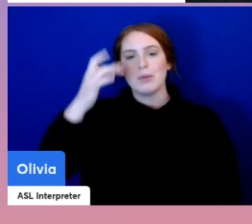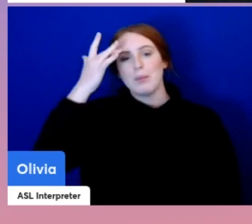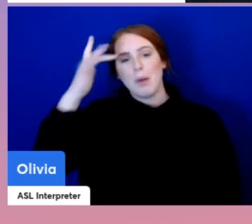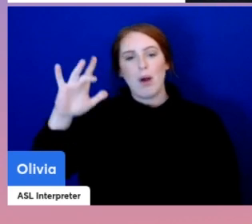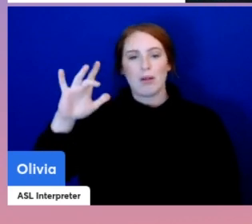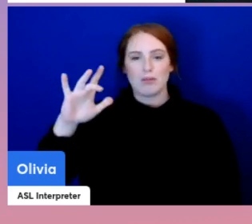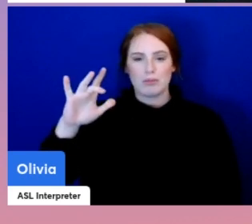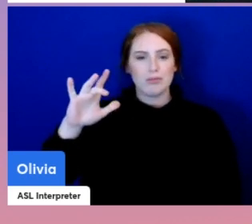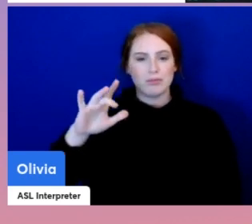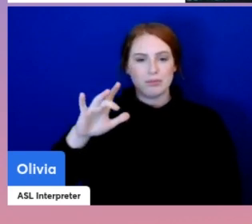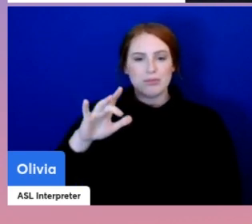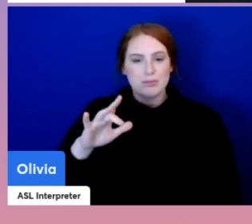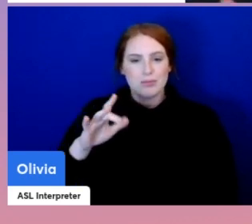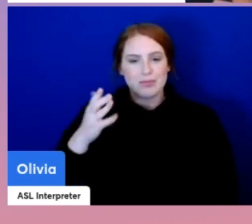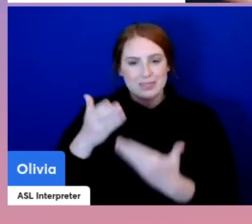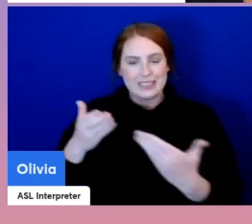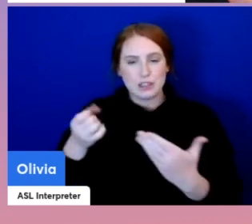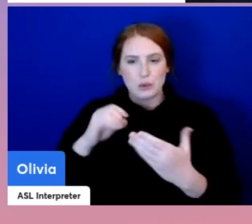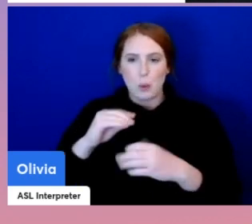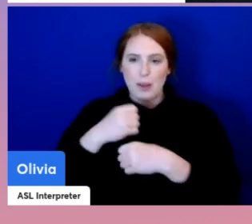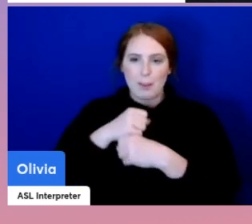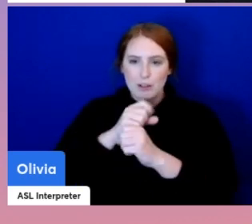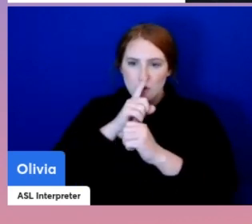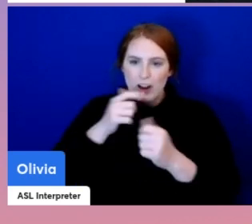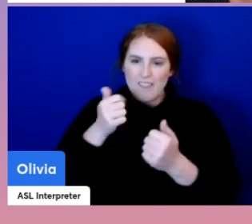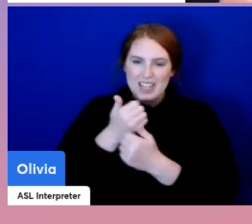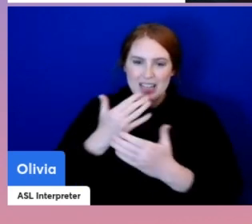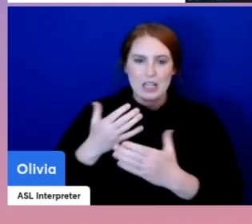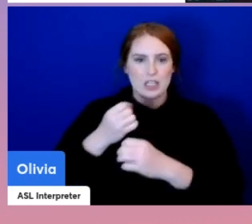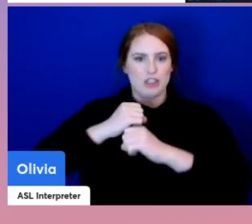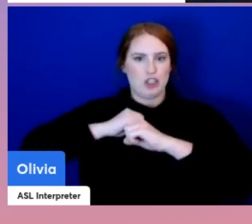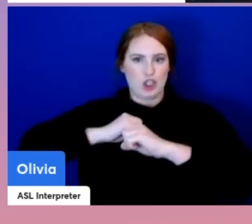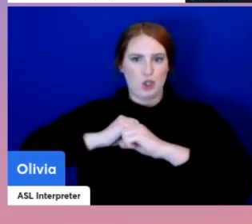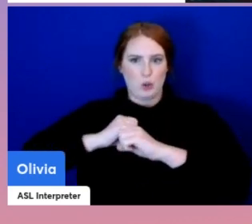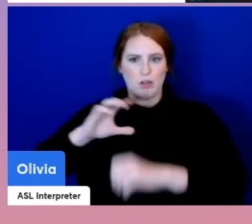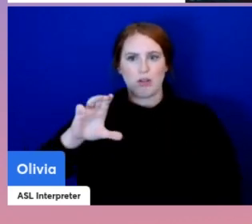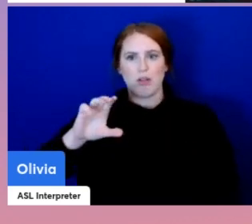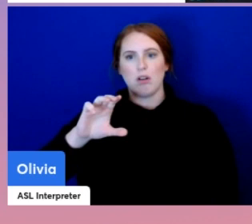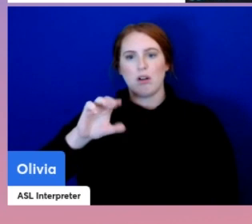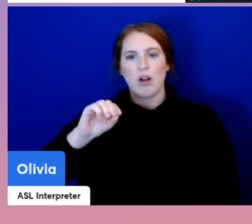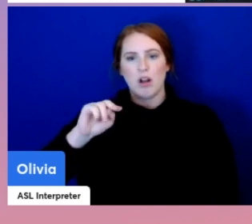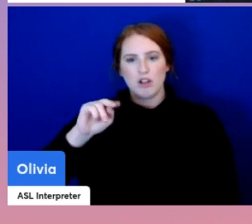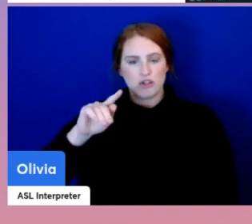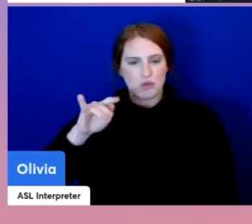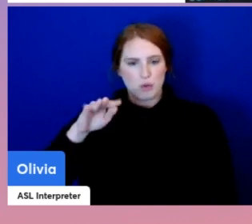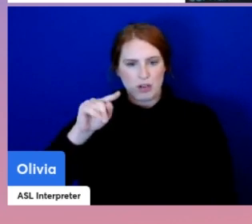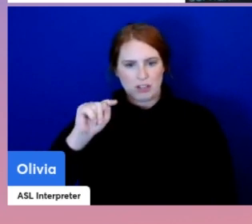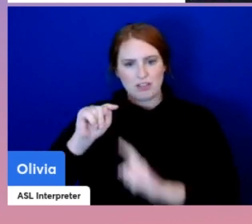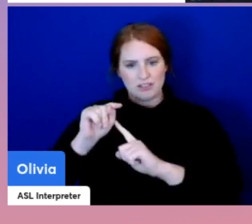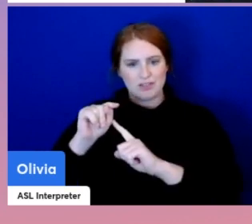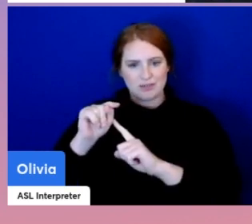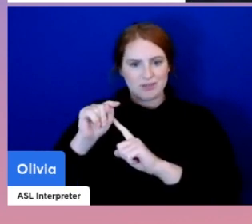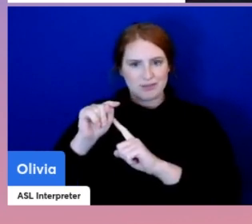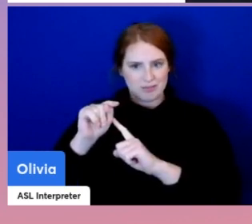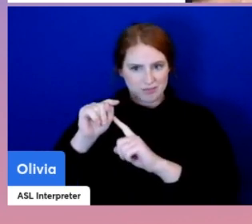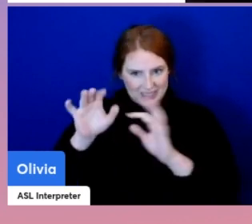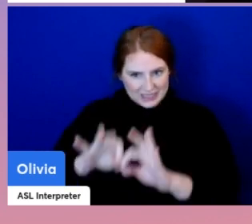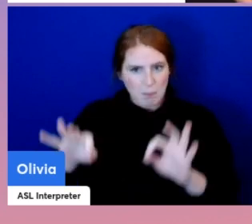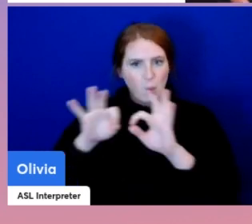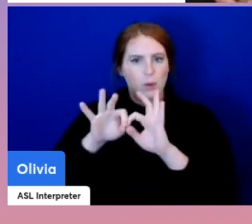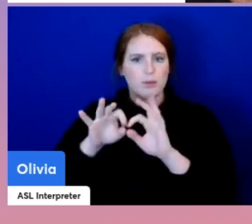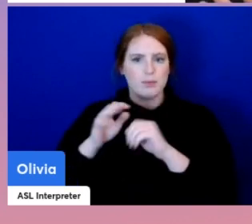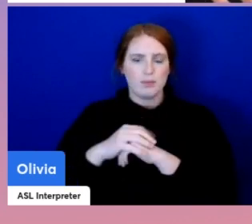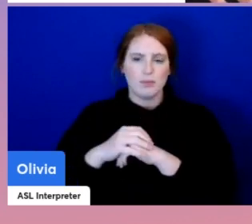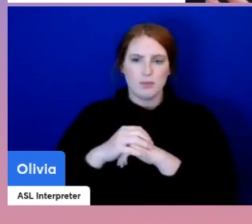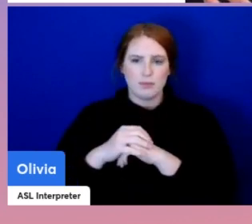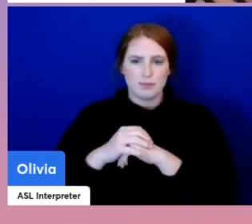average Lambda in the company is secure. Constructs should be opinionated. That's a core core point to drive home there.